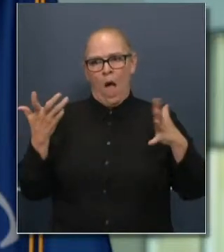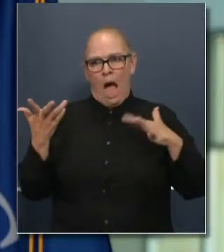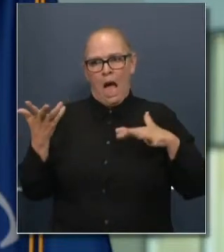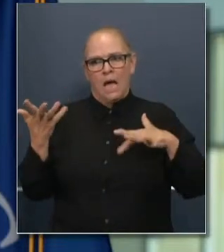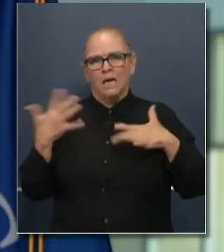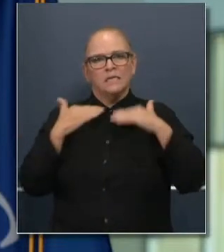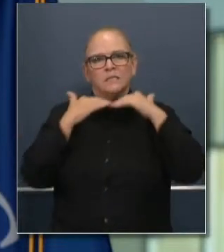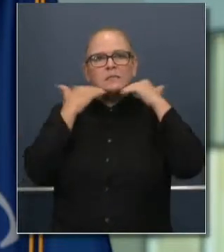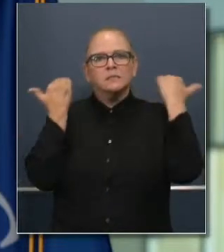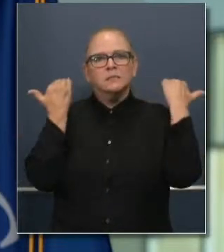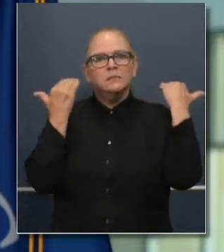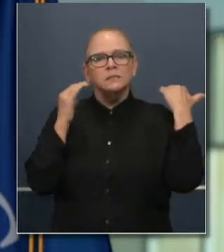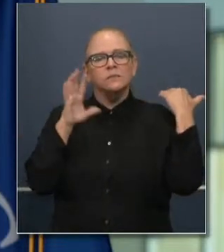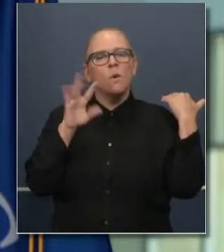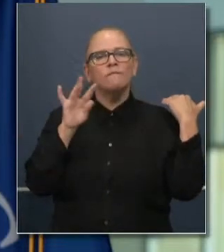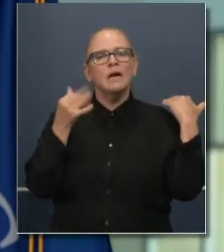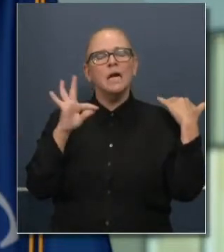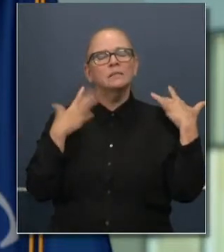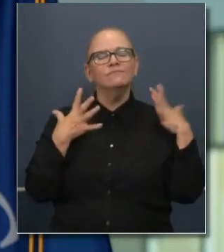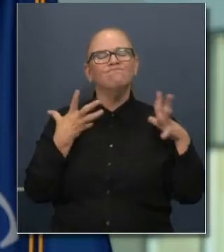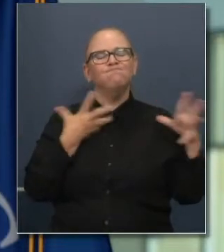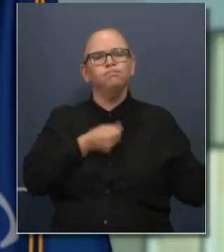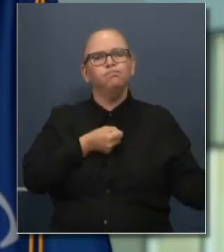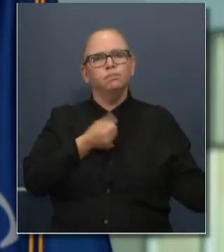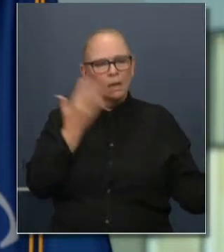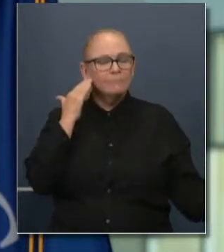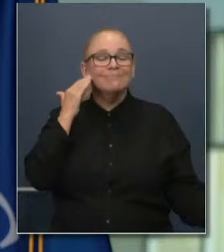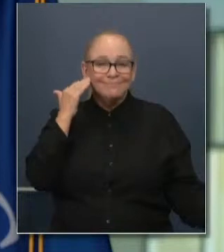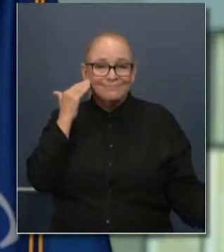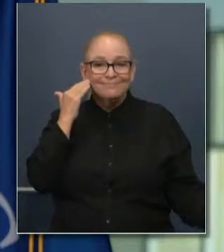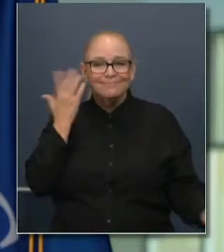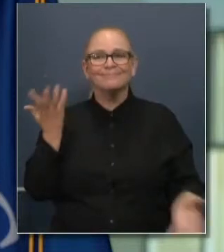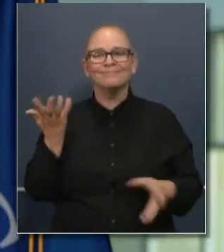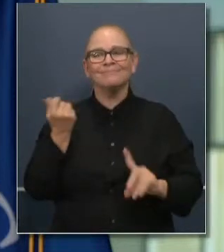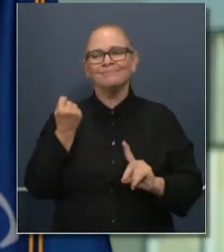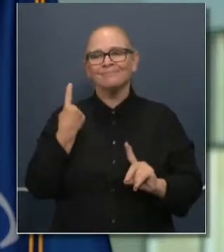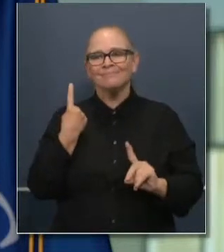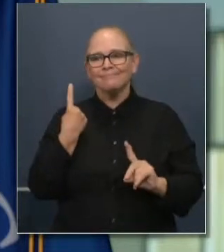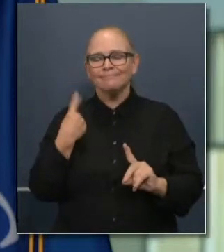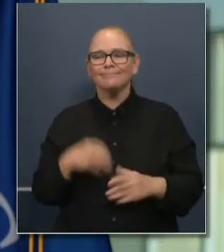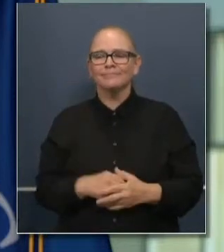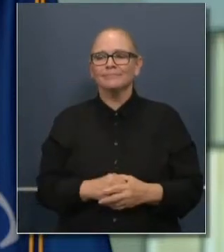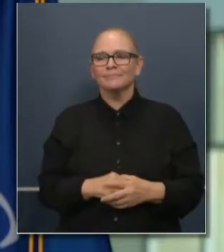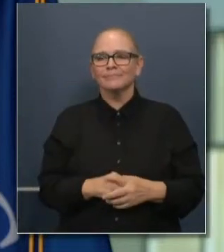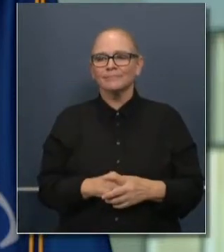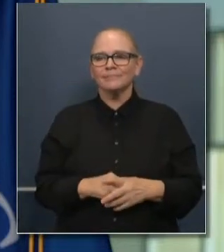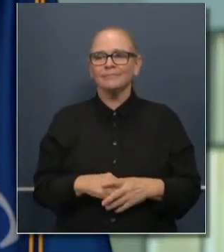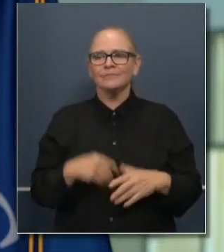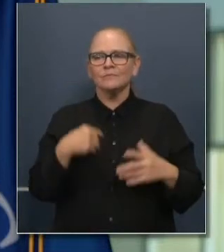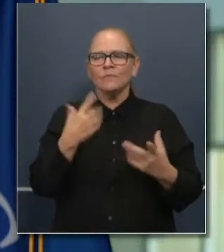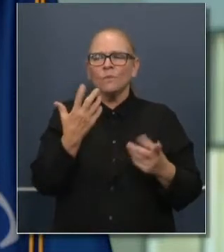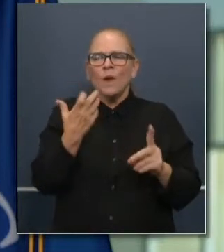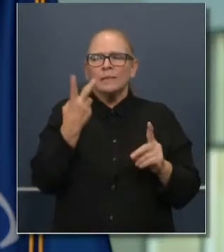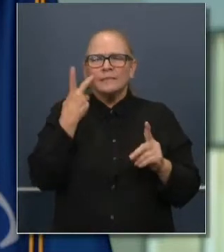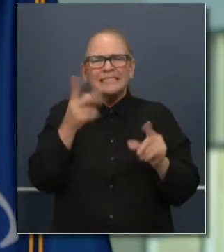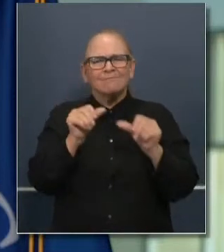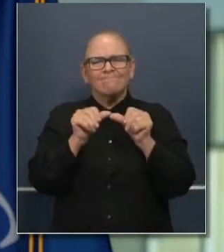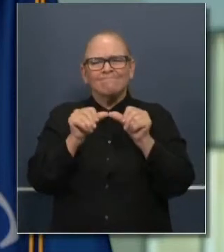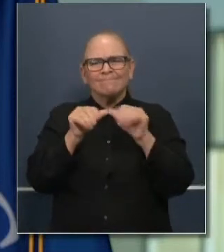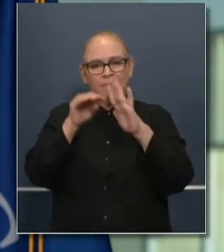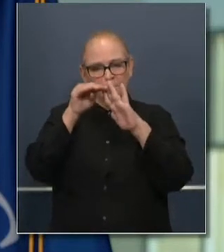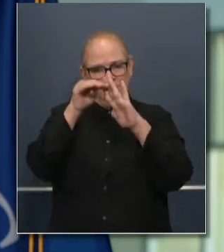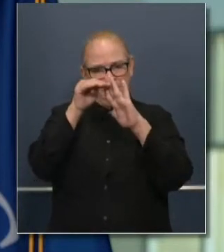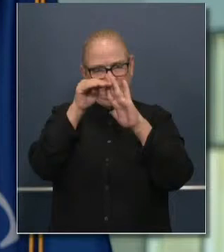said, the broader issue around what we're looking for is a consistent decline or